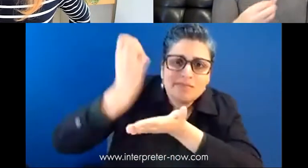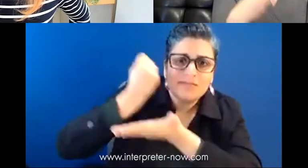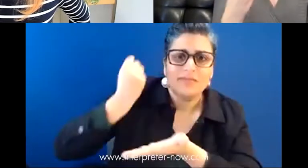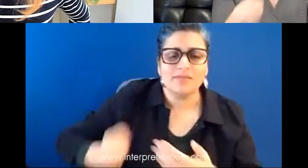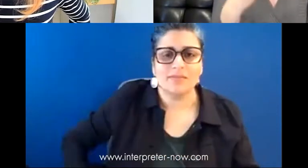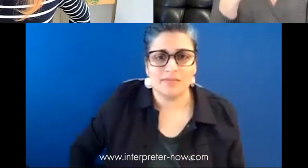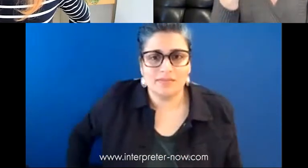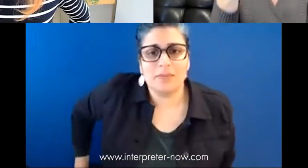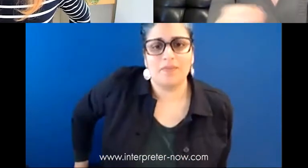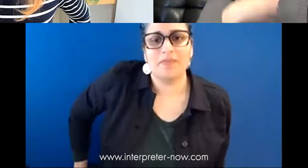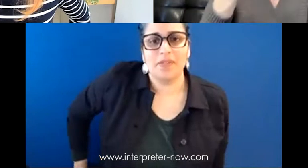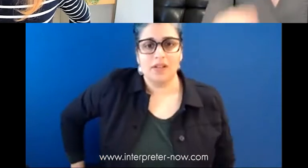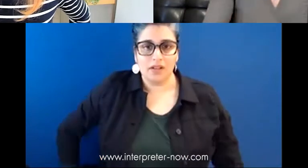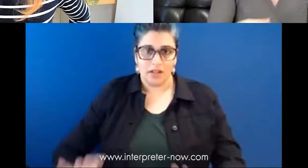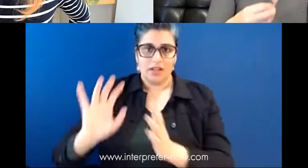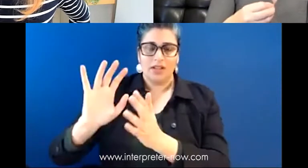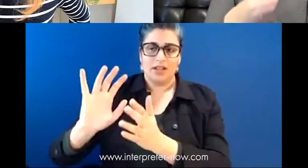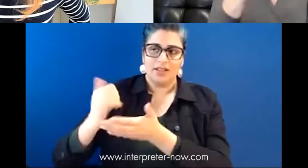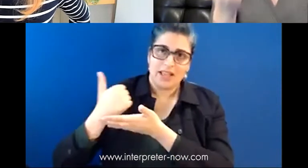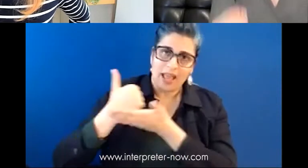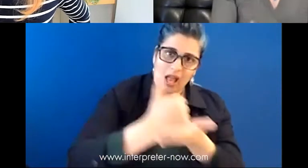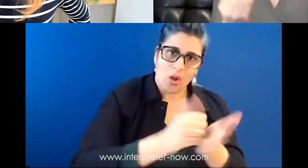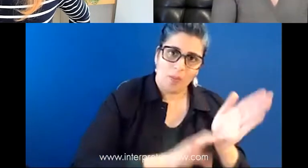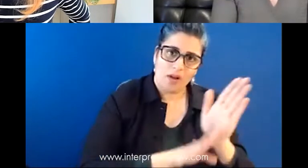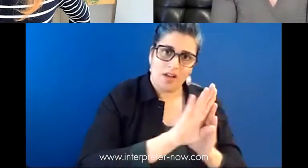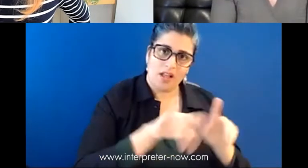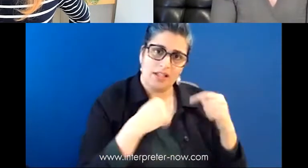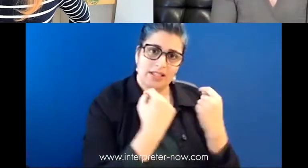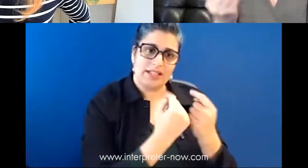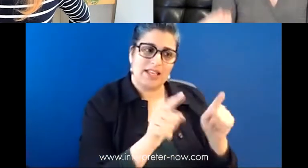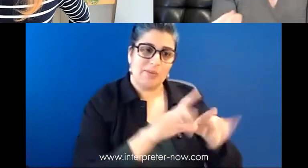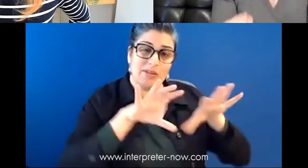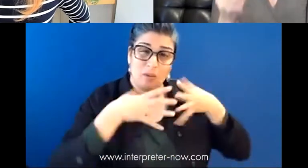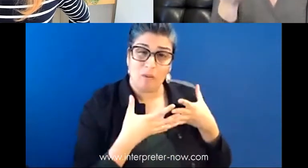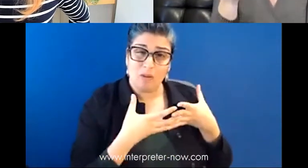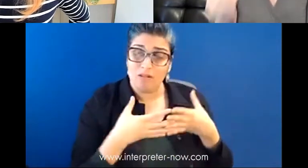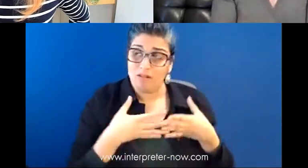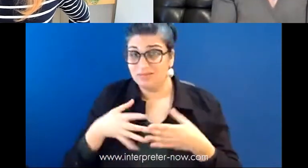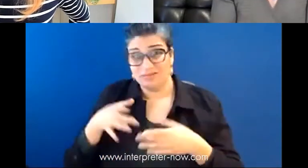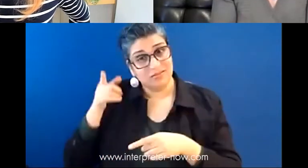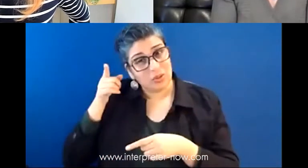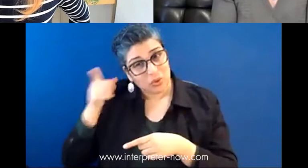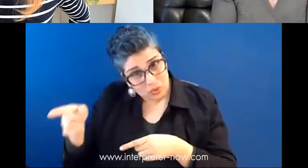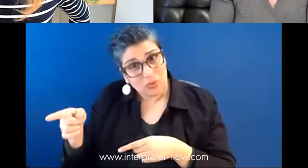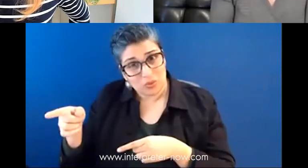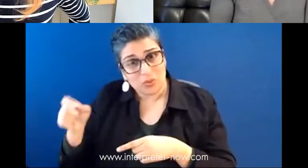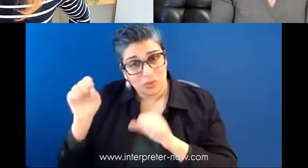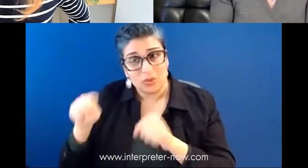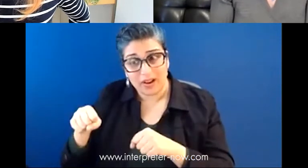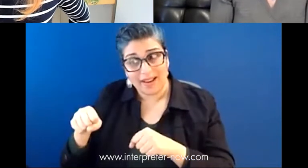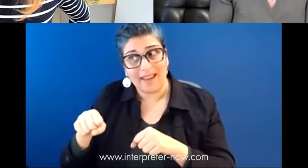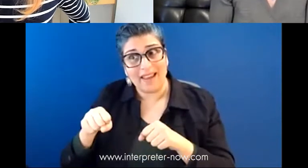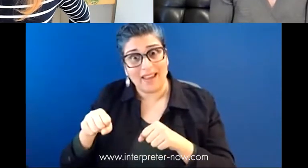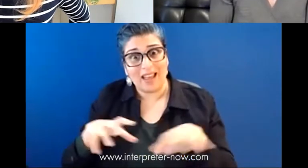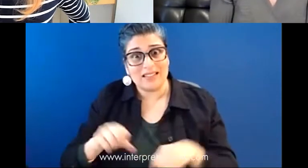to really help develop the team as a whole. You're the one that can more easily take risks, even if